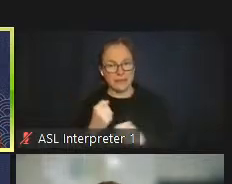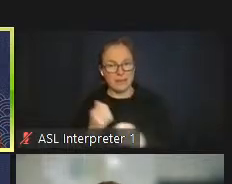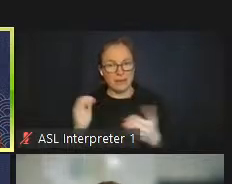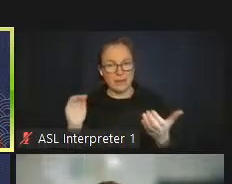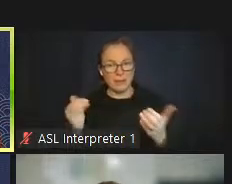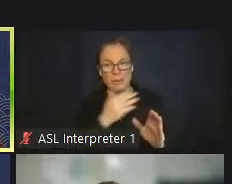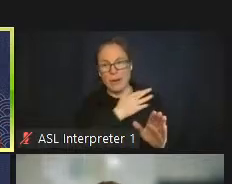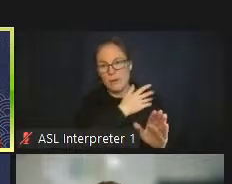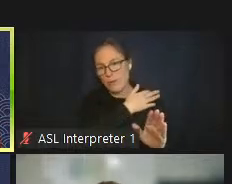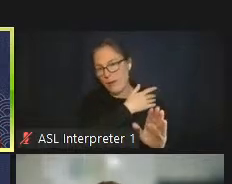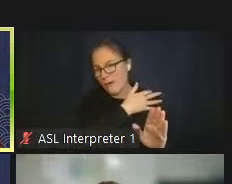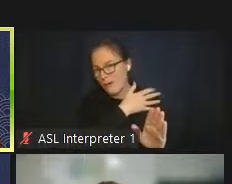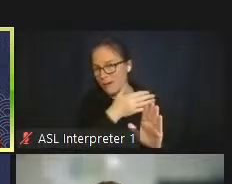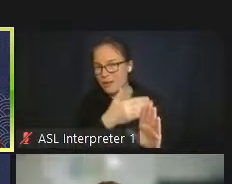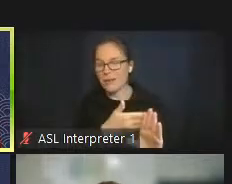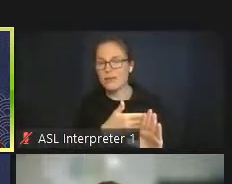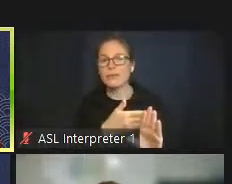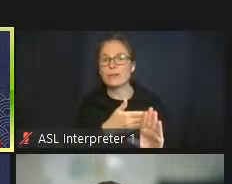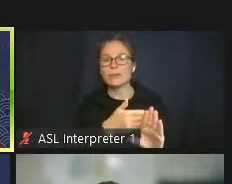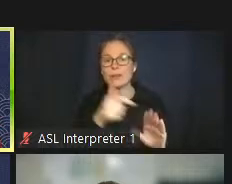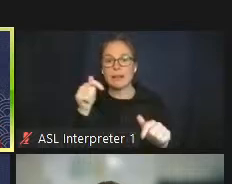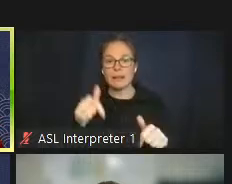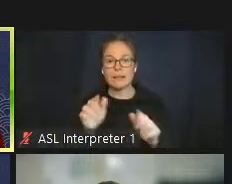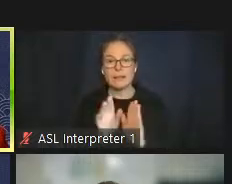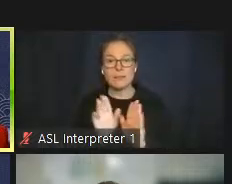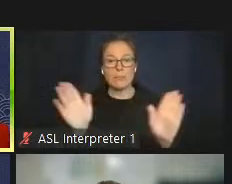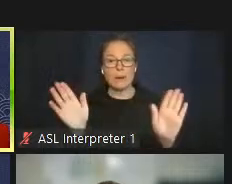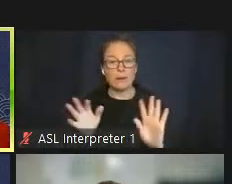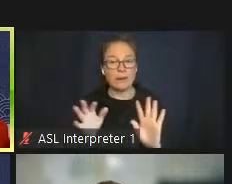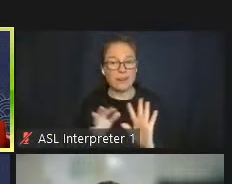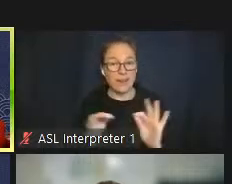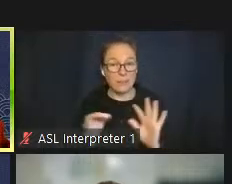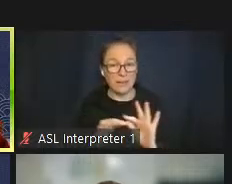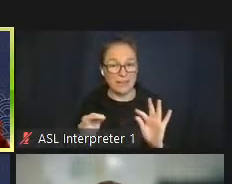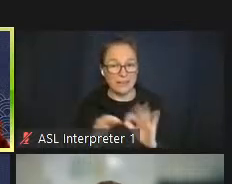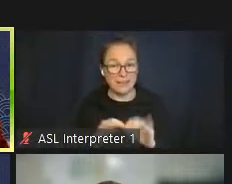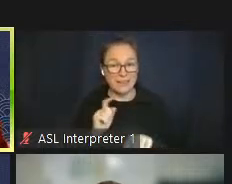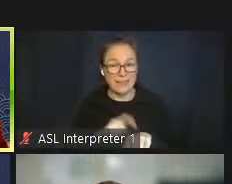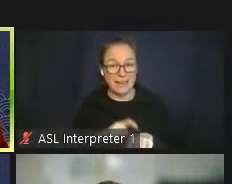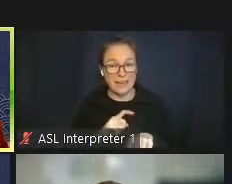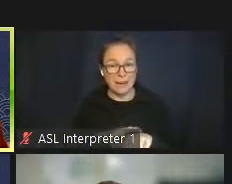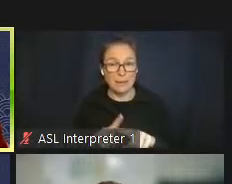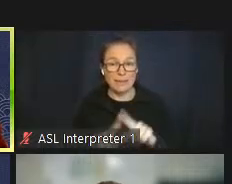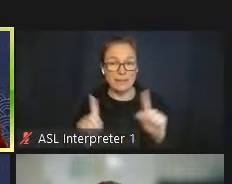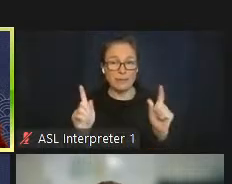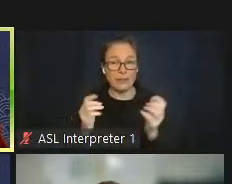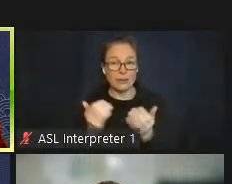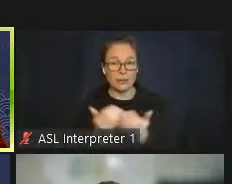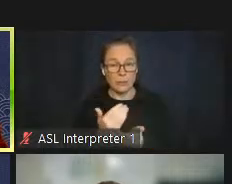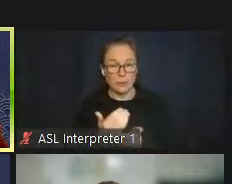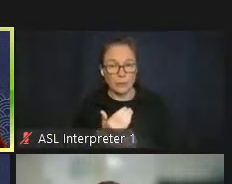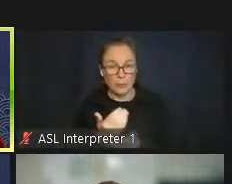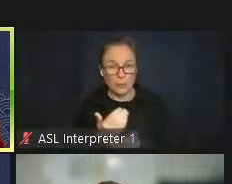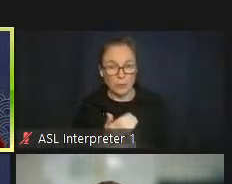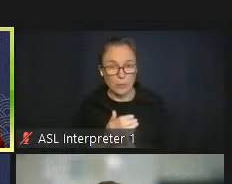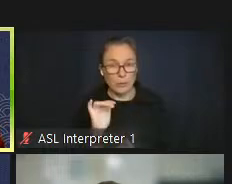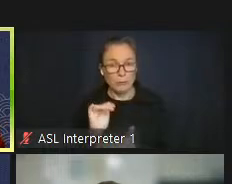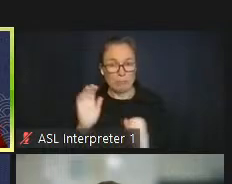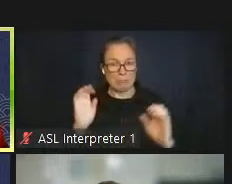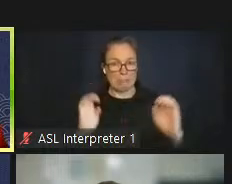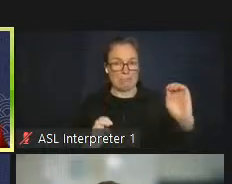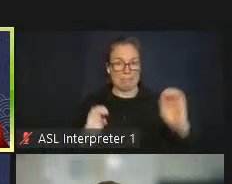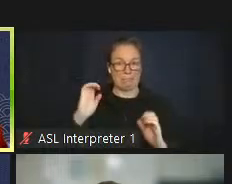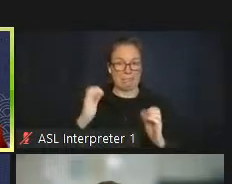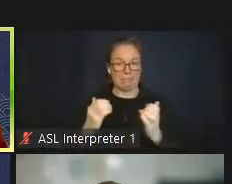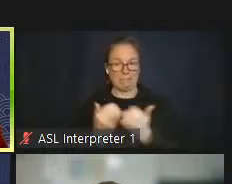other years is having this public comment period. And it's an experiment. So